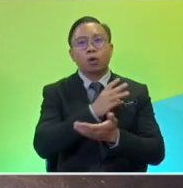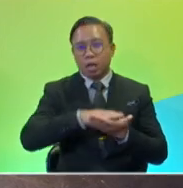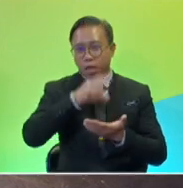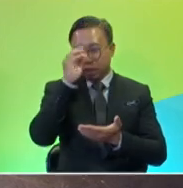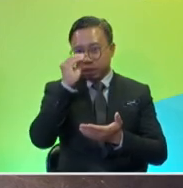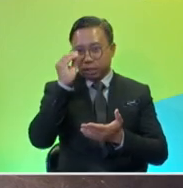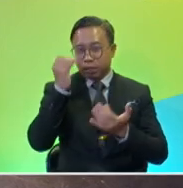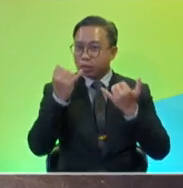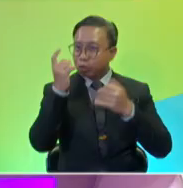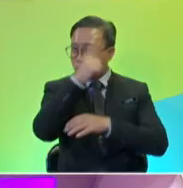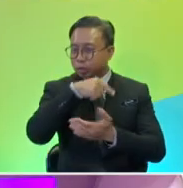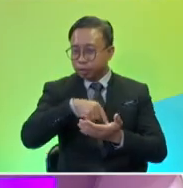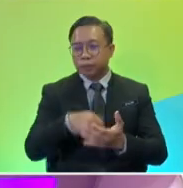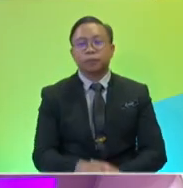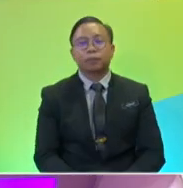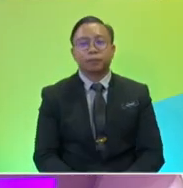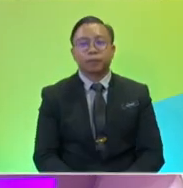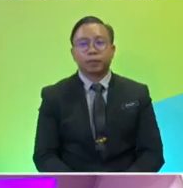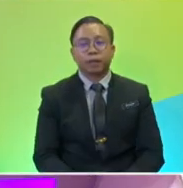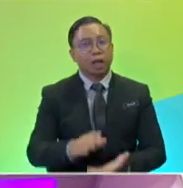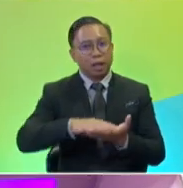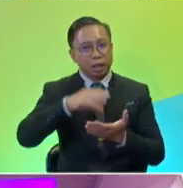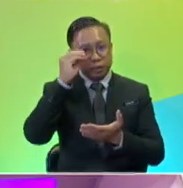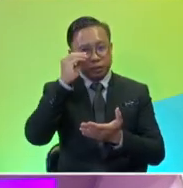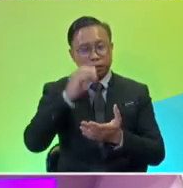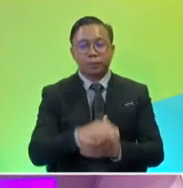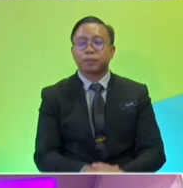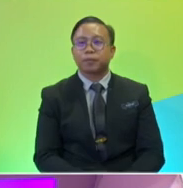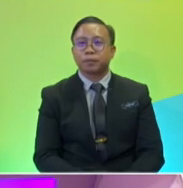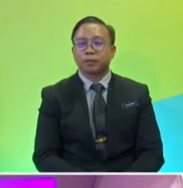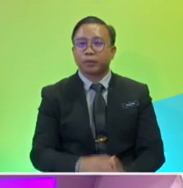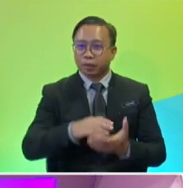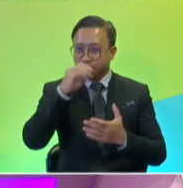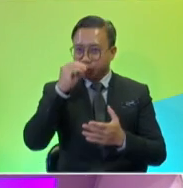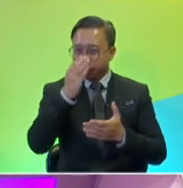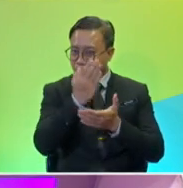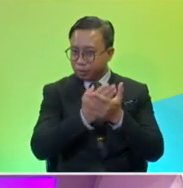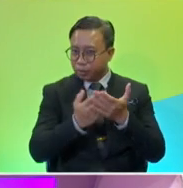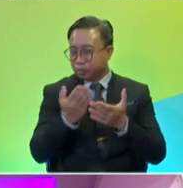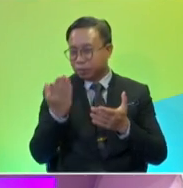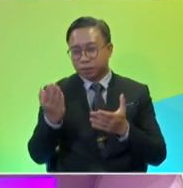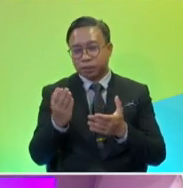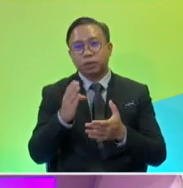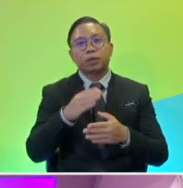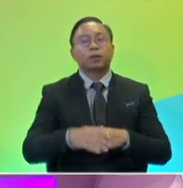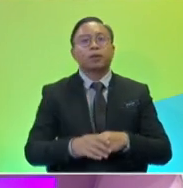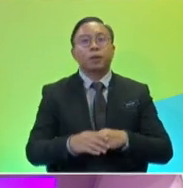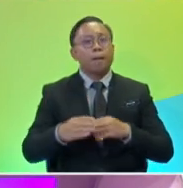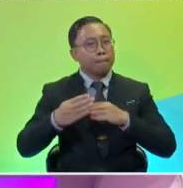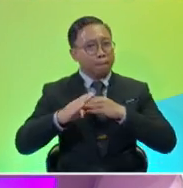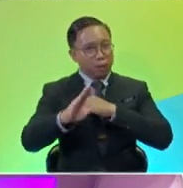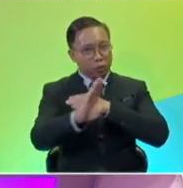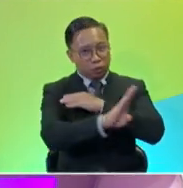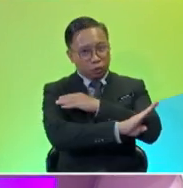teacher? Okay, now let's go to the lesson. Okay. Okay, we'll be learning something about beach. Okay, teacher, press